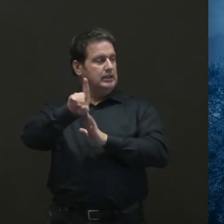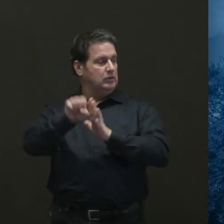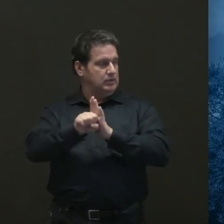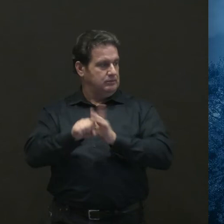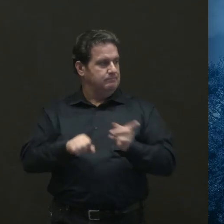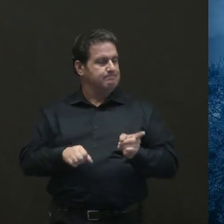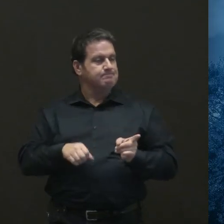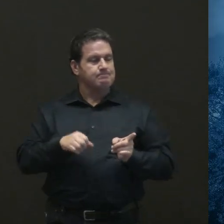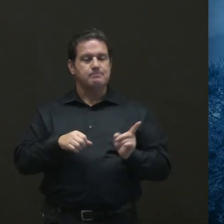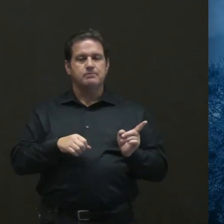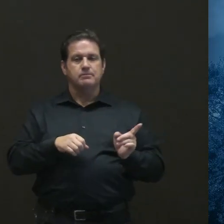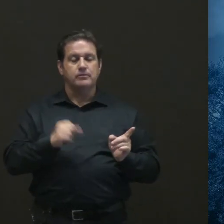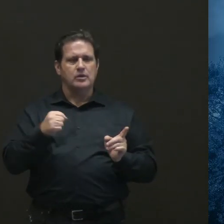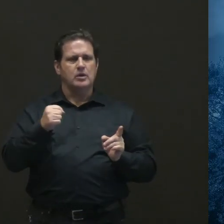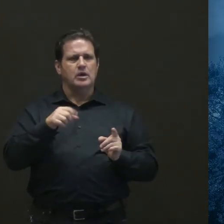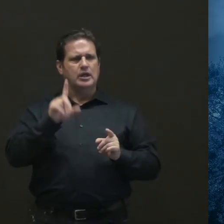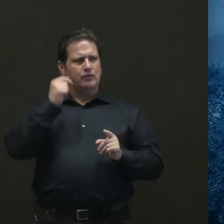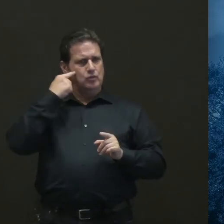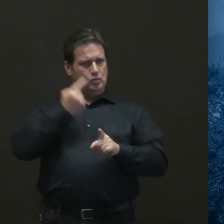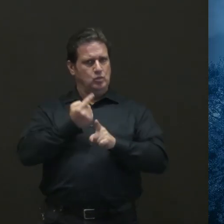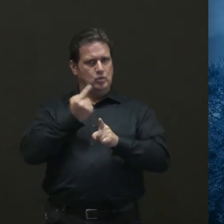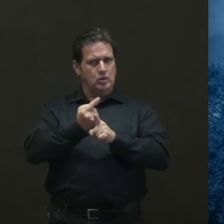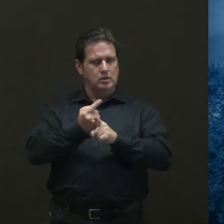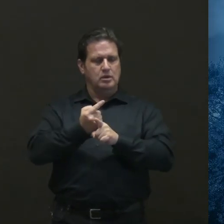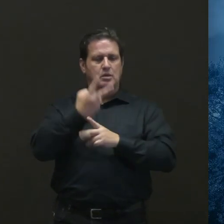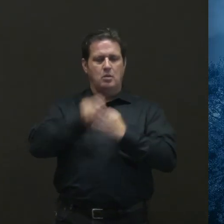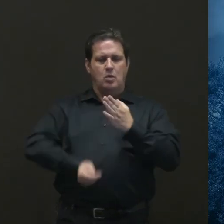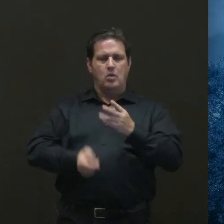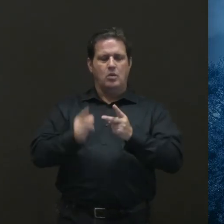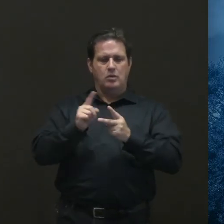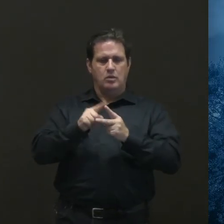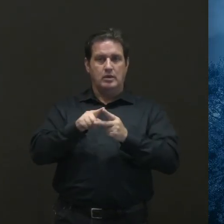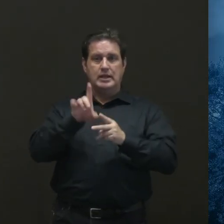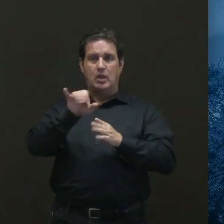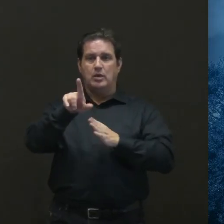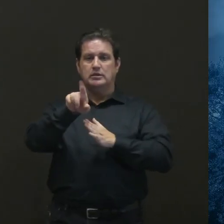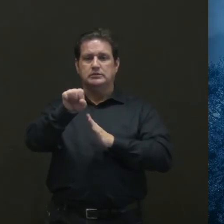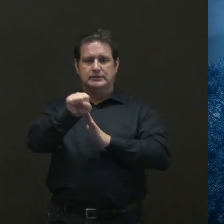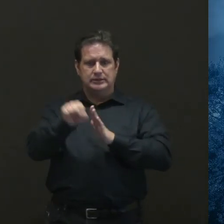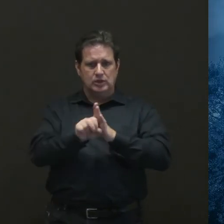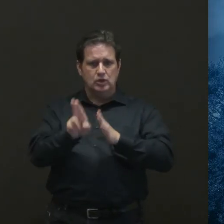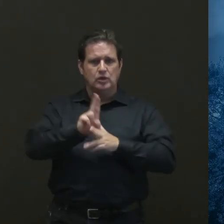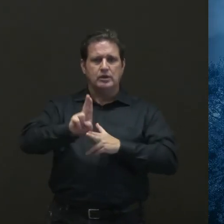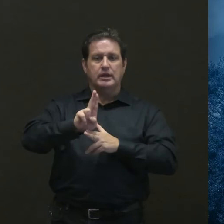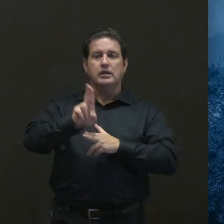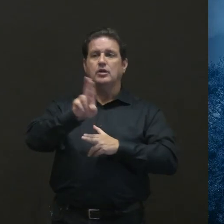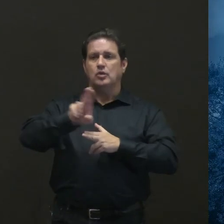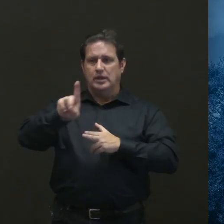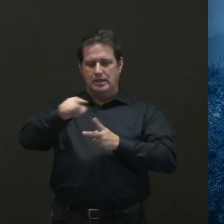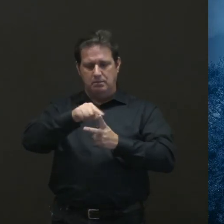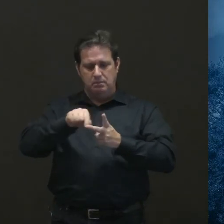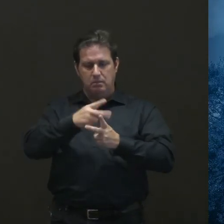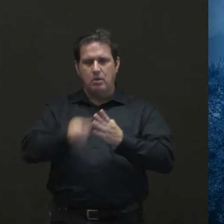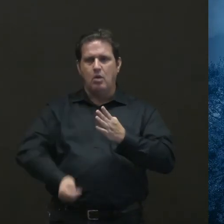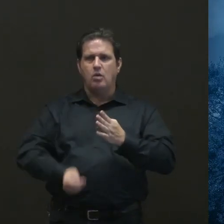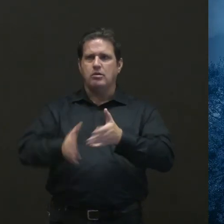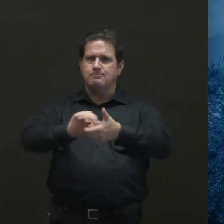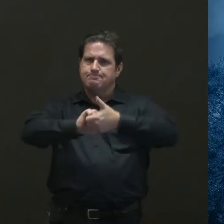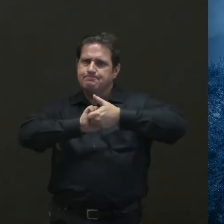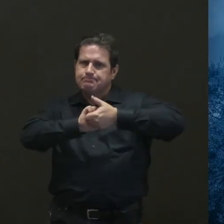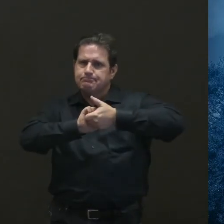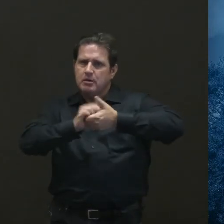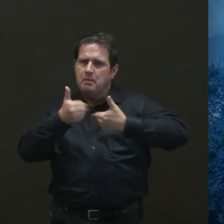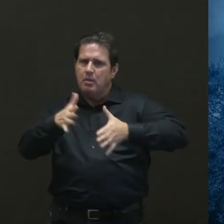No, so Governor's right. Both Delaware State University and University of Delaware have been working with public health for some